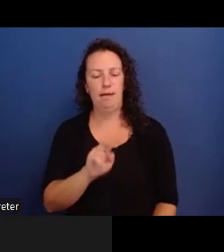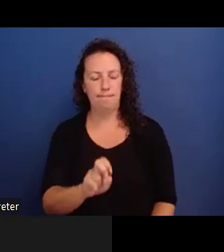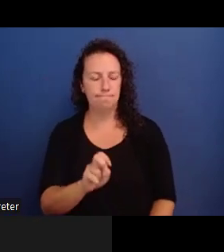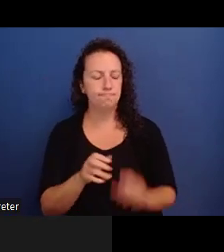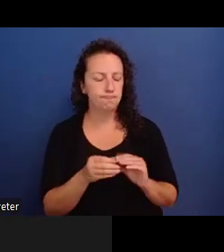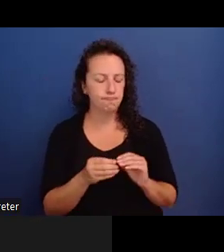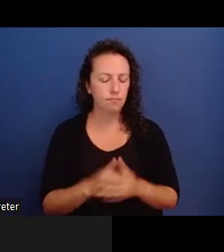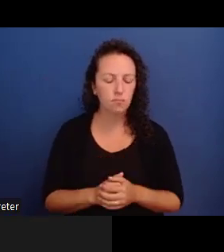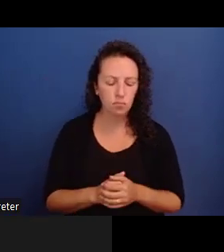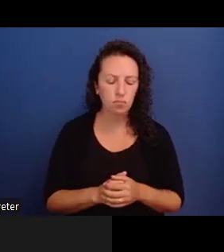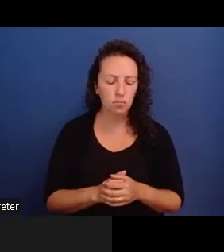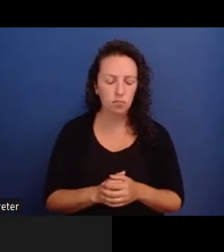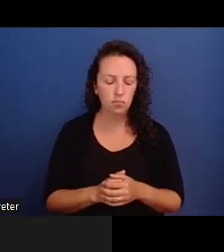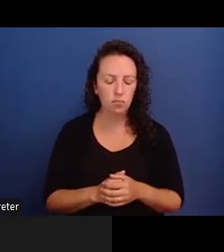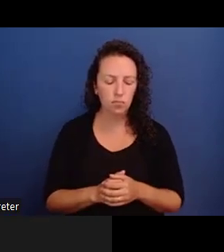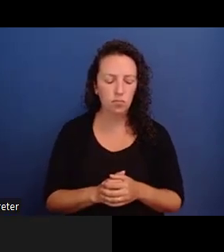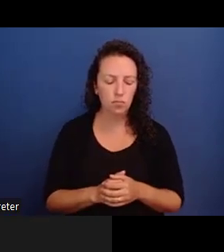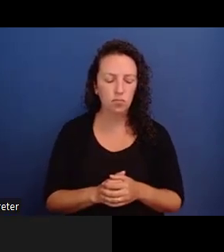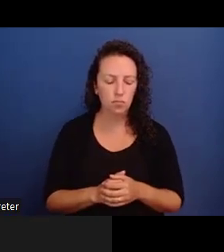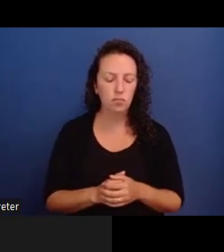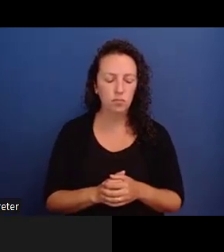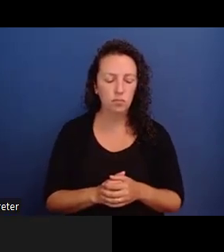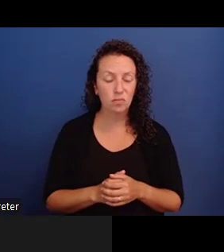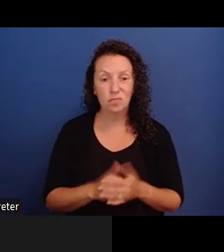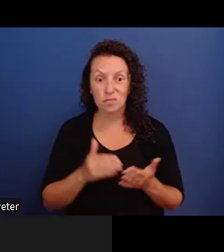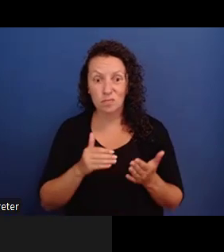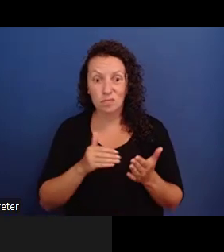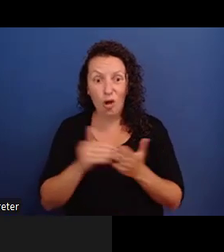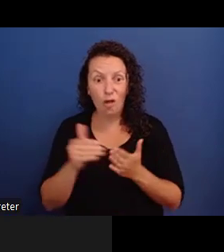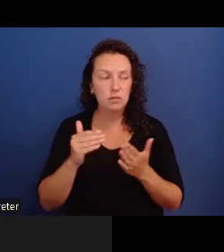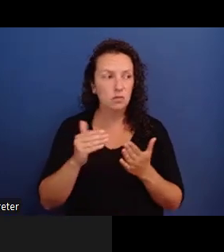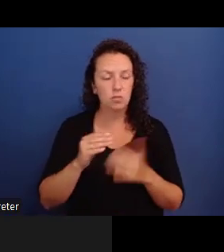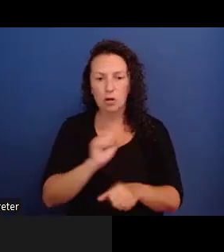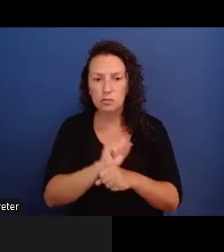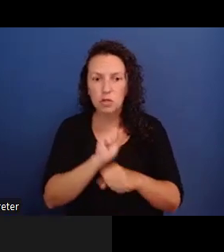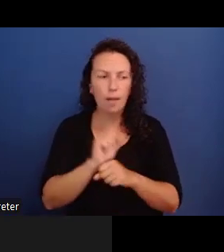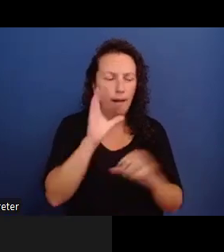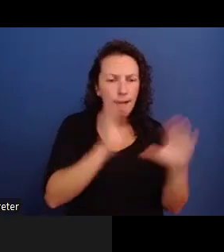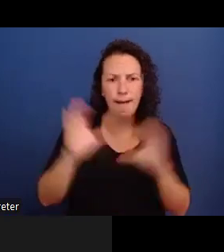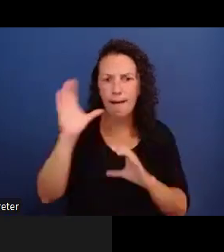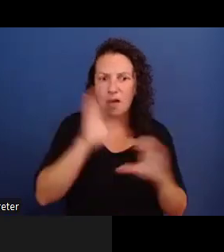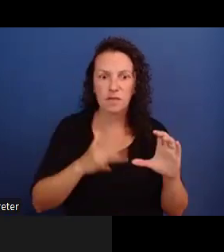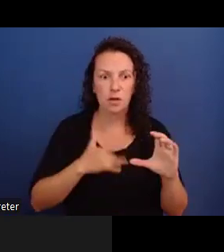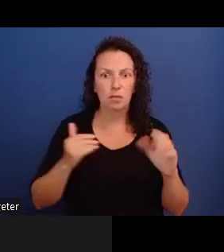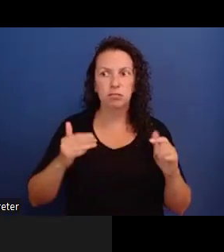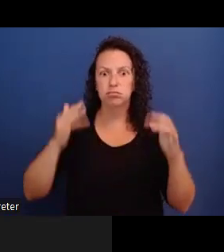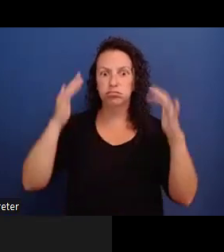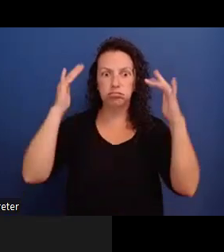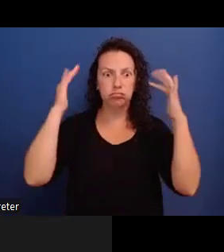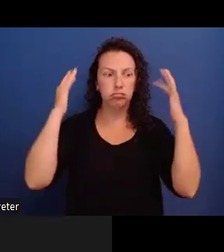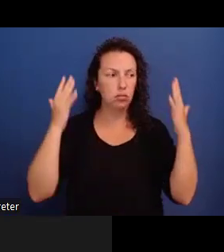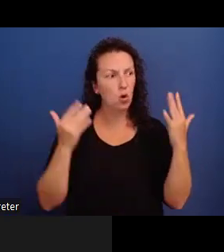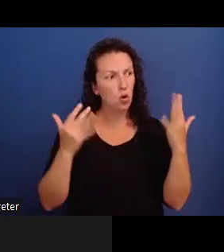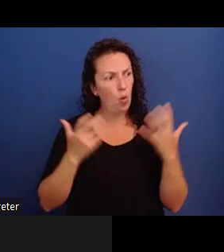we find ourselves many times looking for jobs. It can be overwhelming searching for meaningful